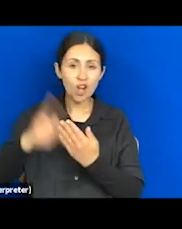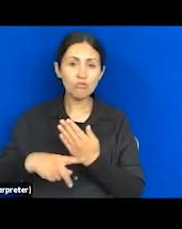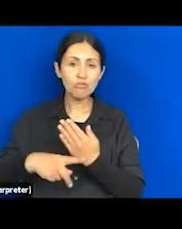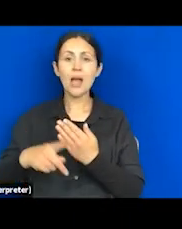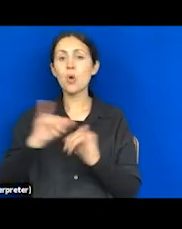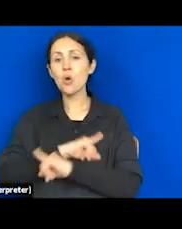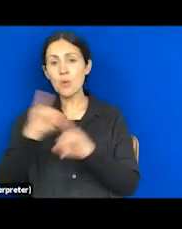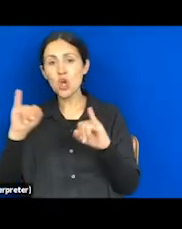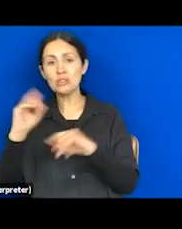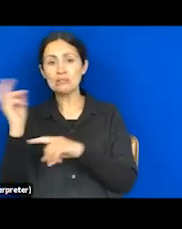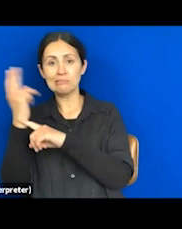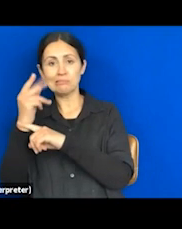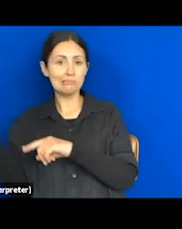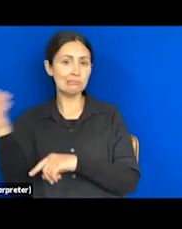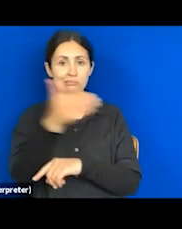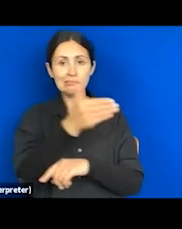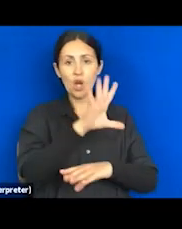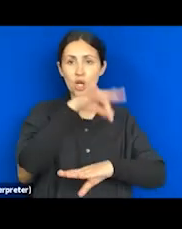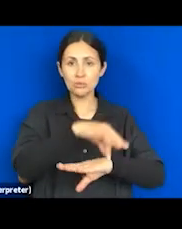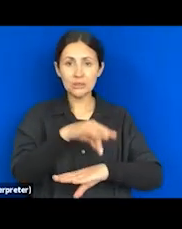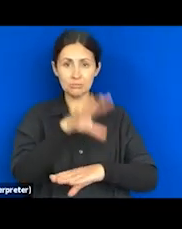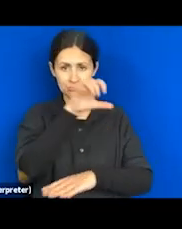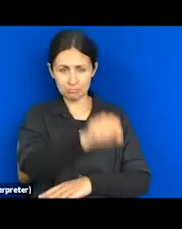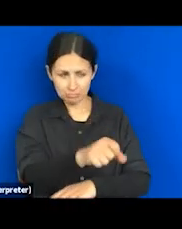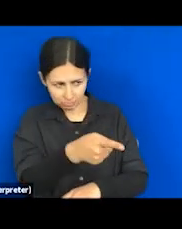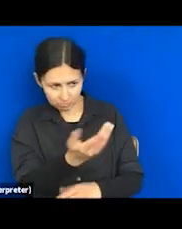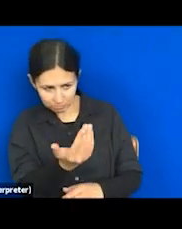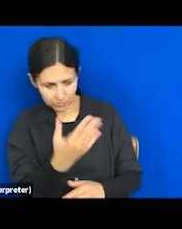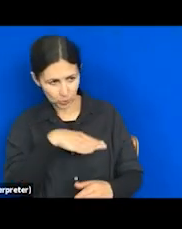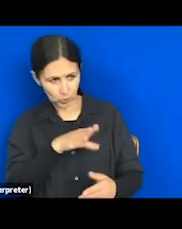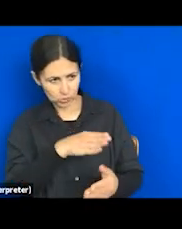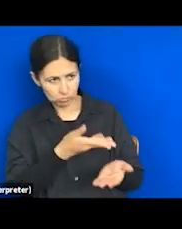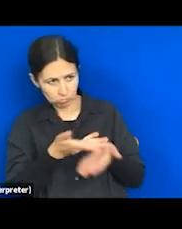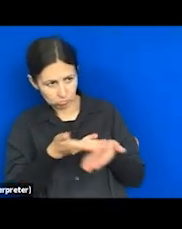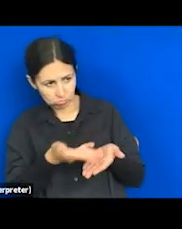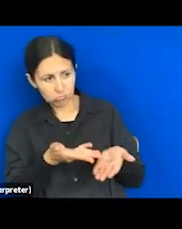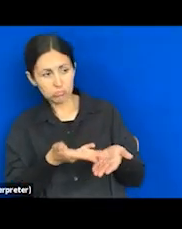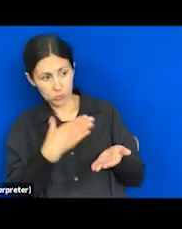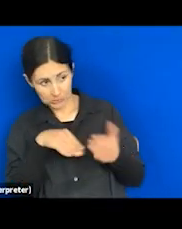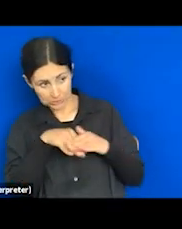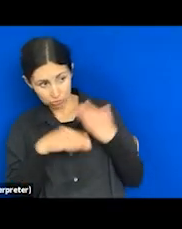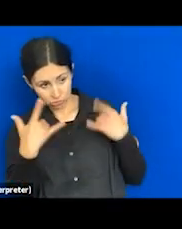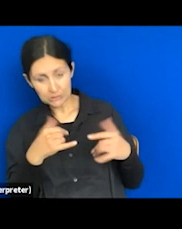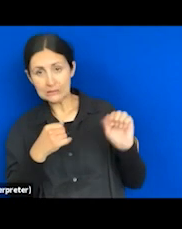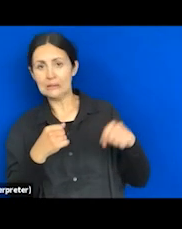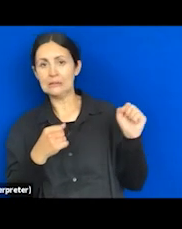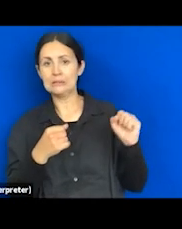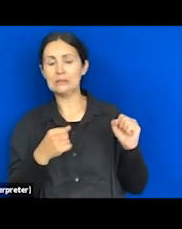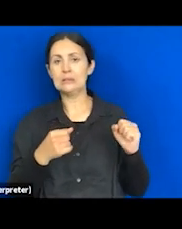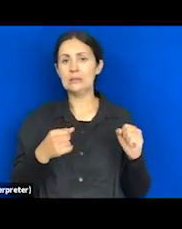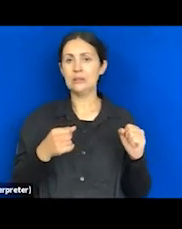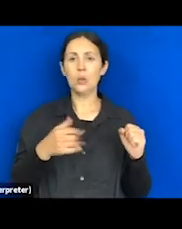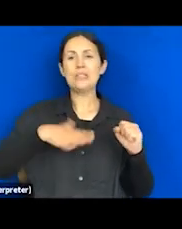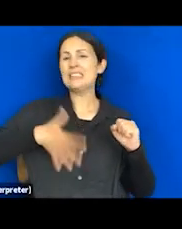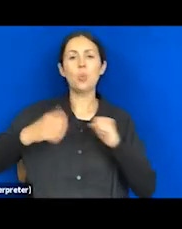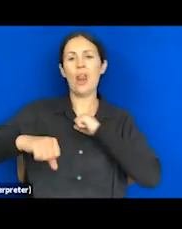emergency department or our stimulant treatment program. And this is because it was a really small trial and we were worried that there might be a little bit